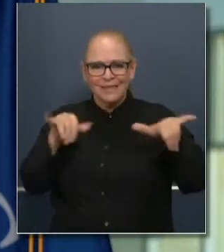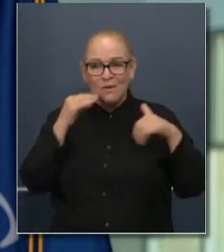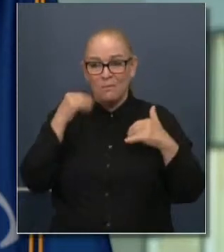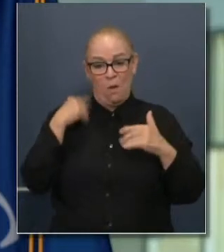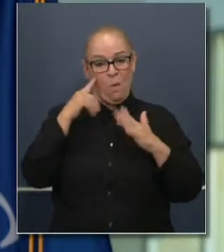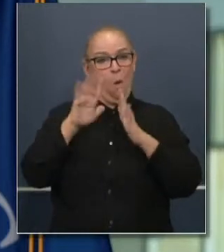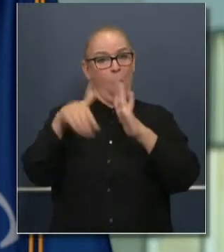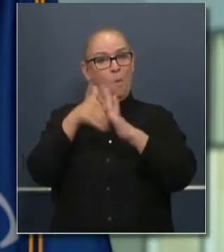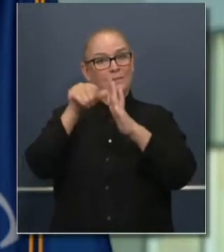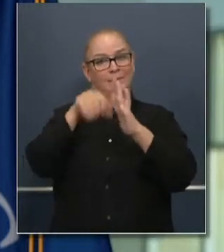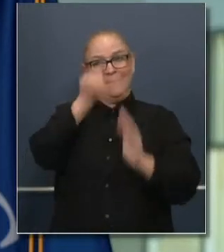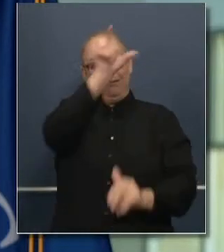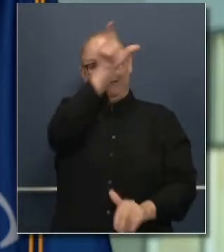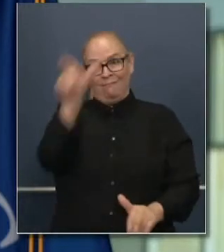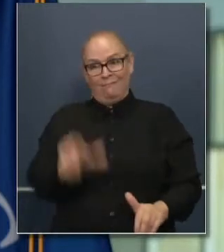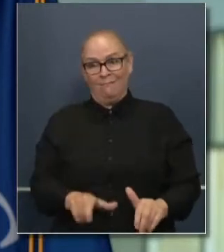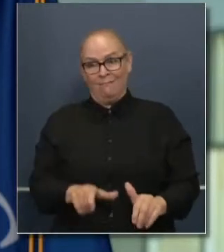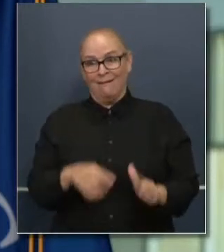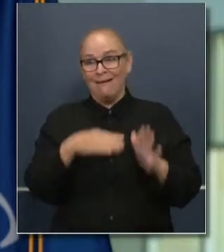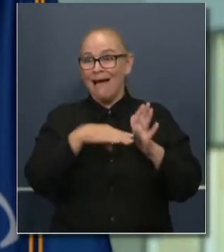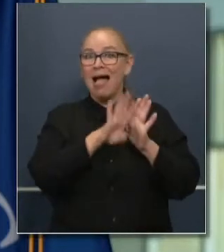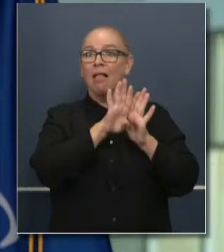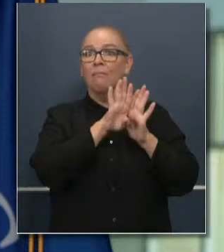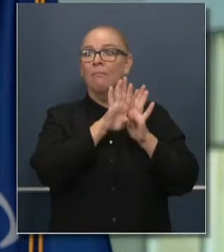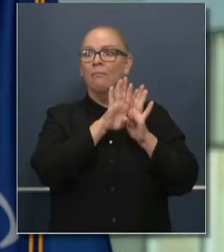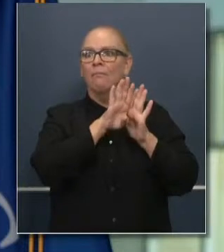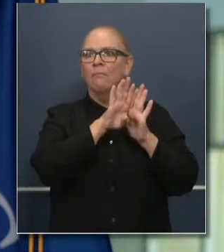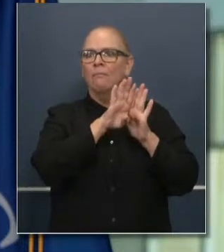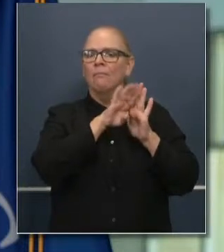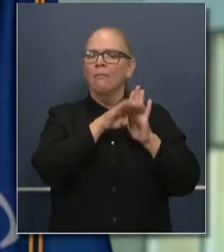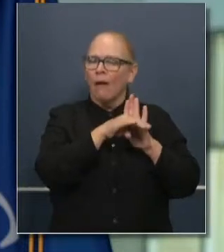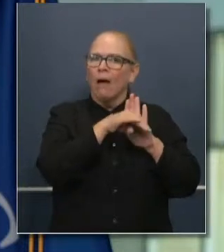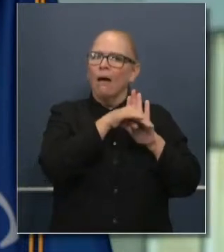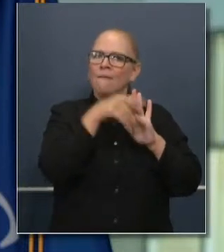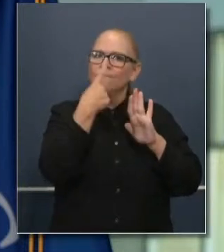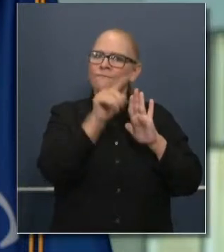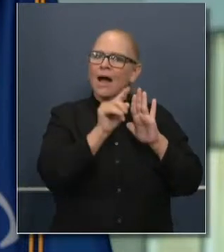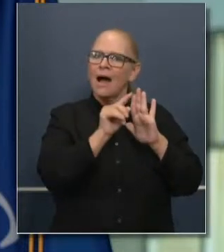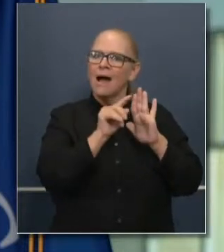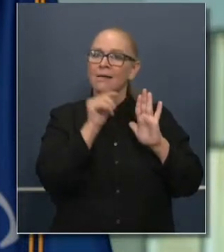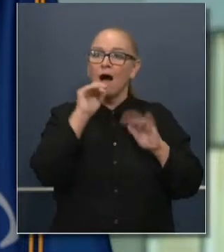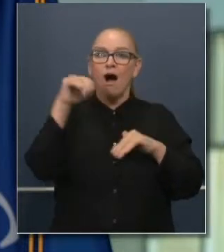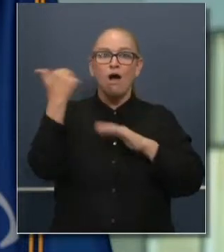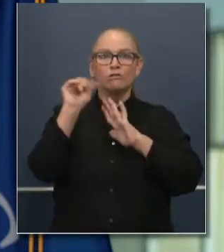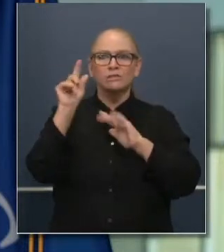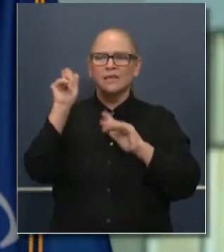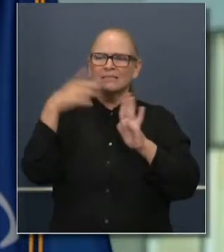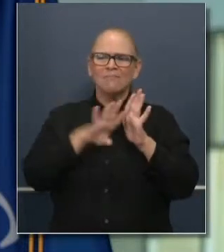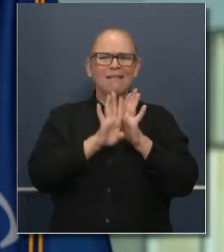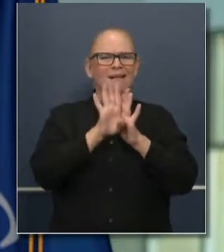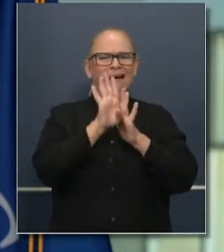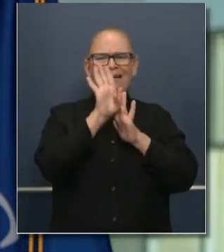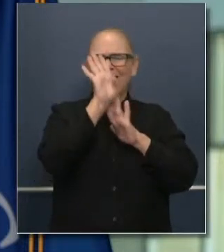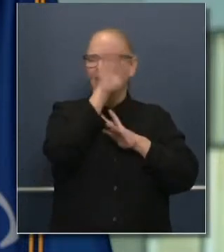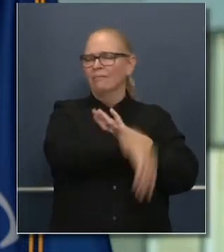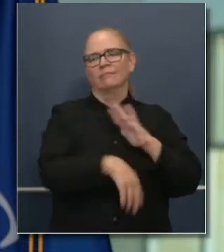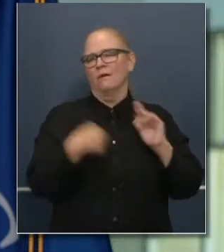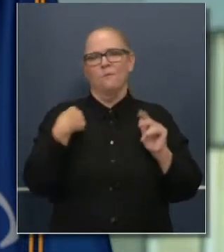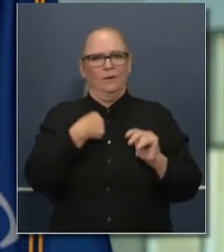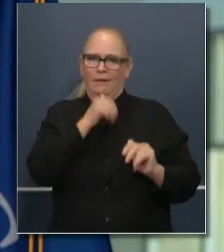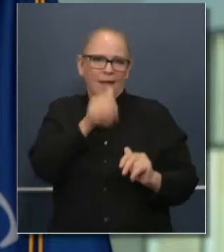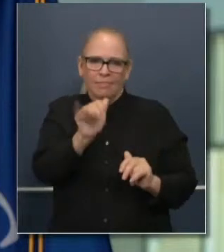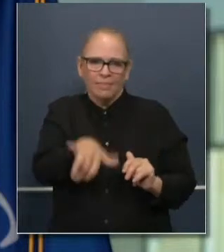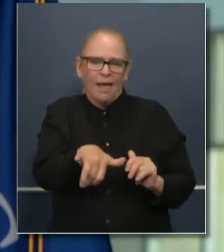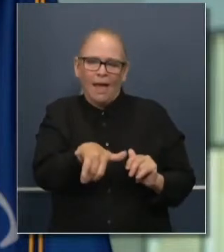never experienced the spikes other parts of the country experience in our own capacity to manifest, meaning